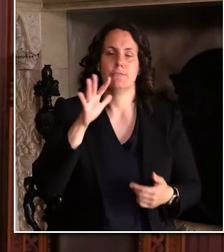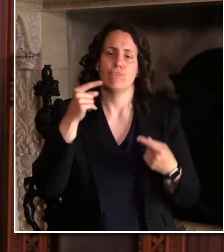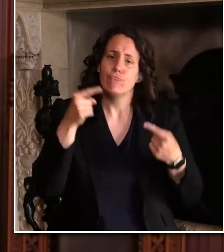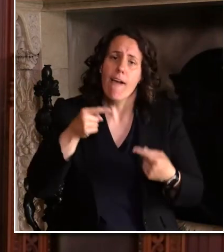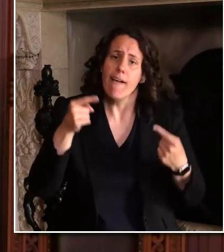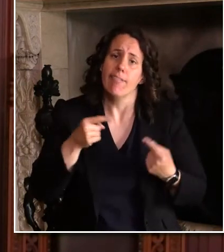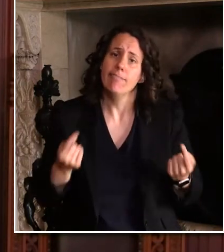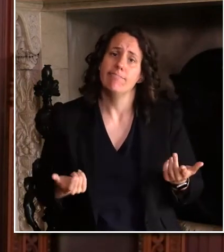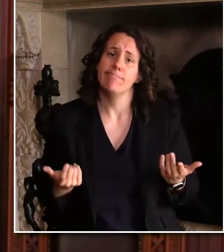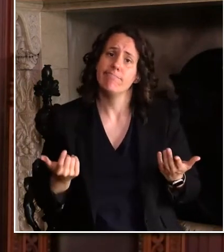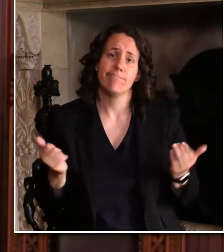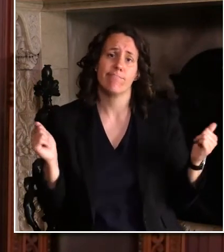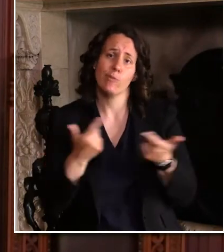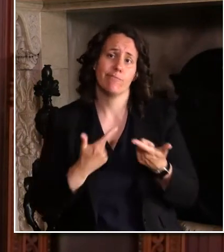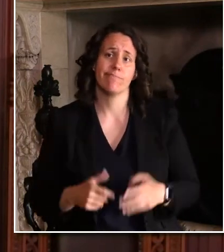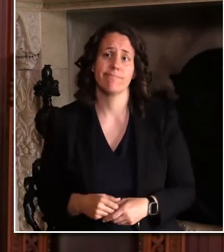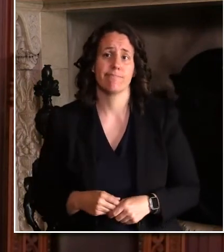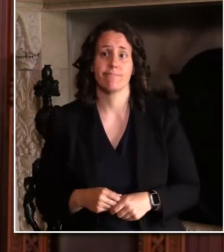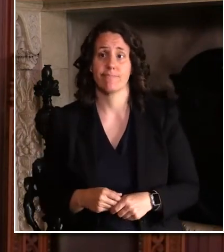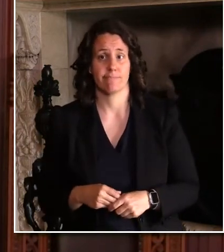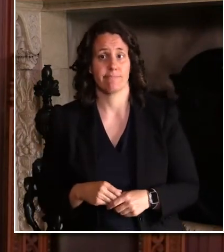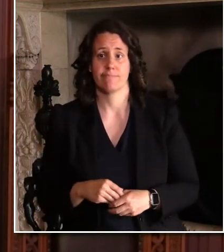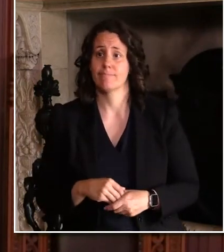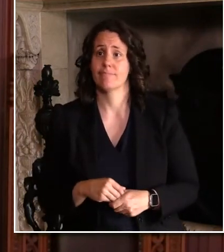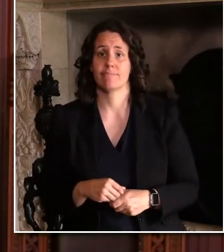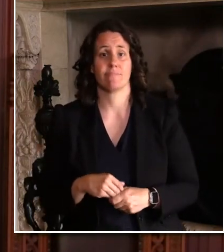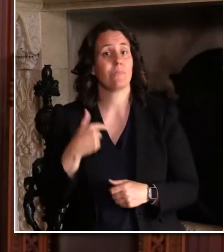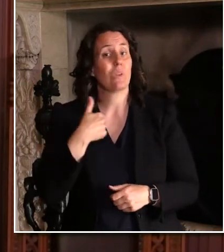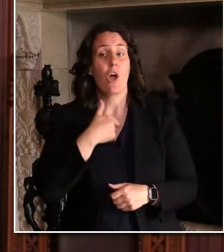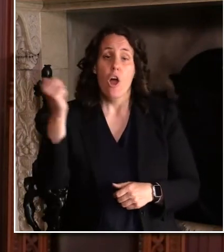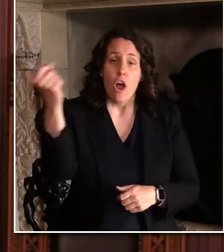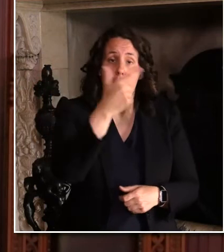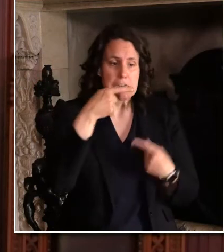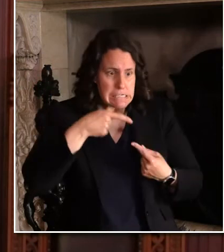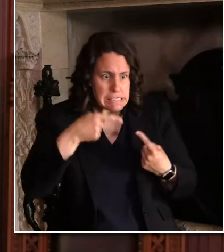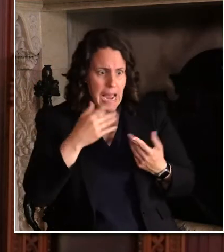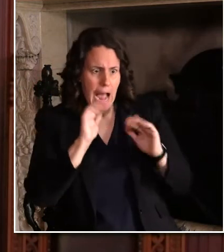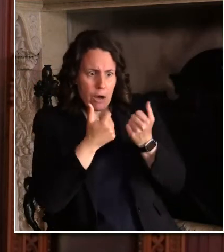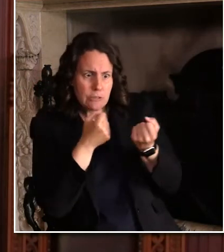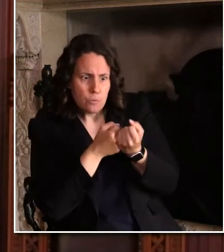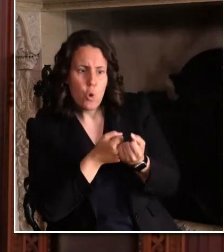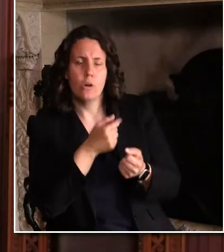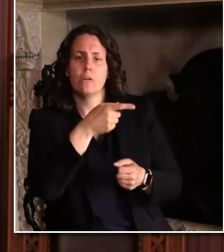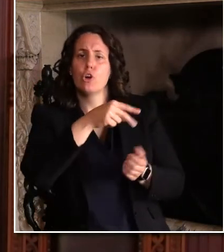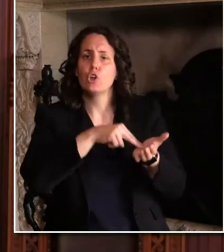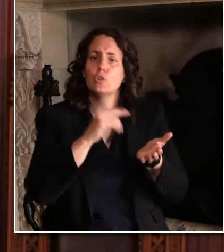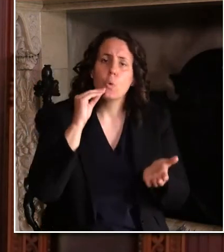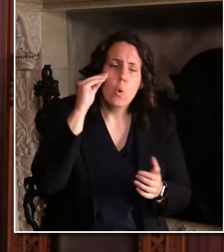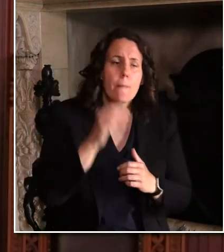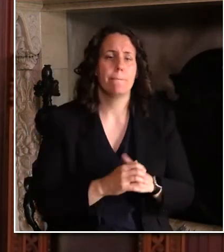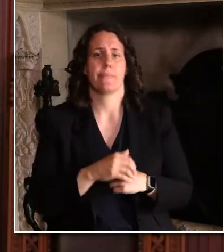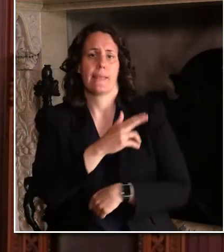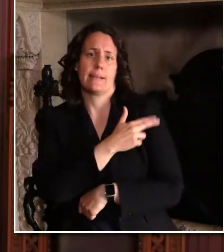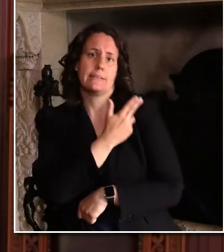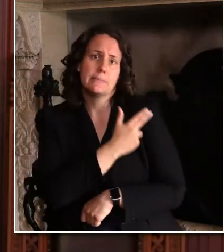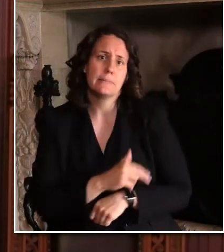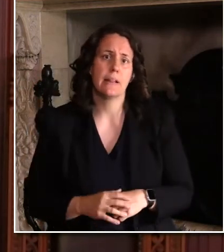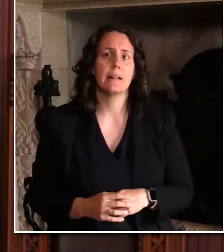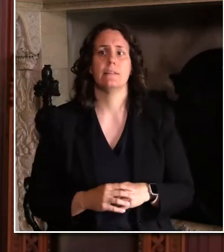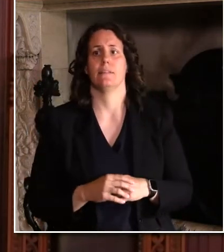making sure that our long-term care facilities, our hospitals and others have the ability to